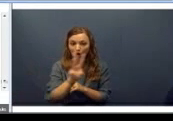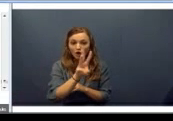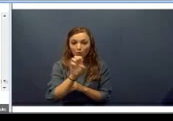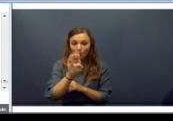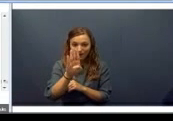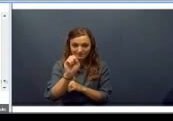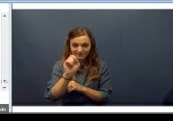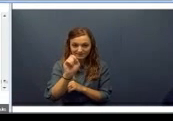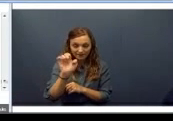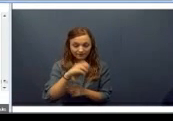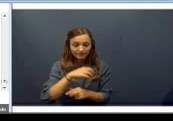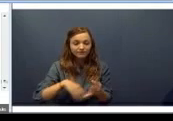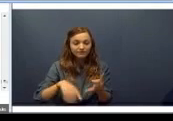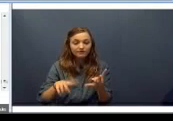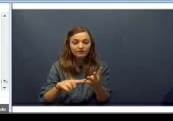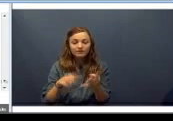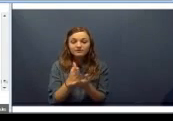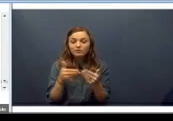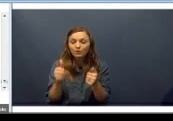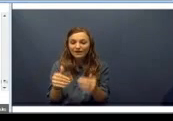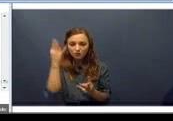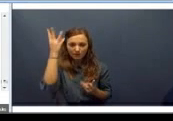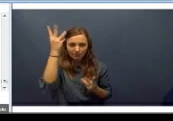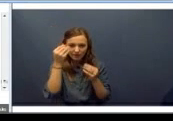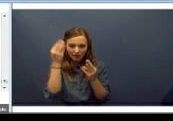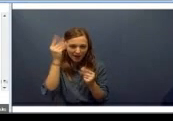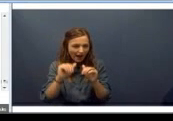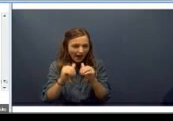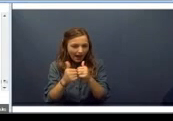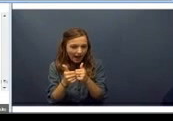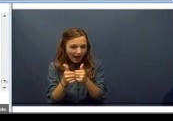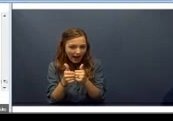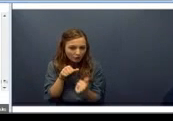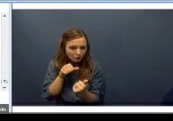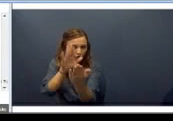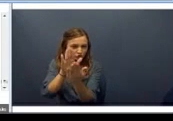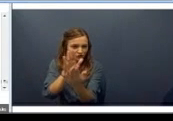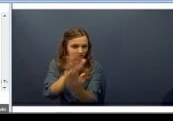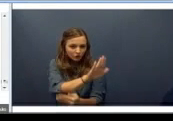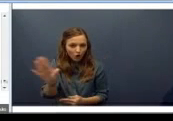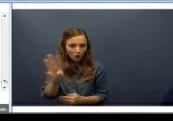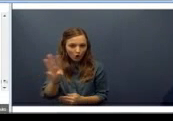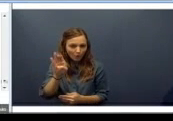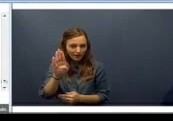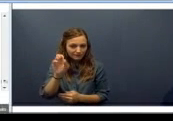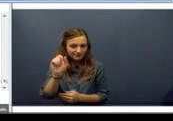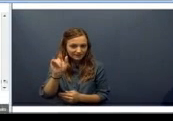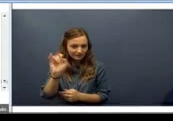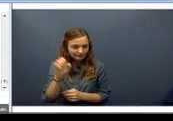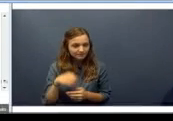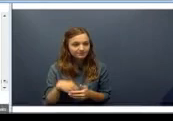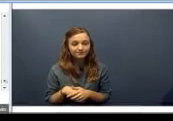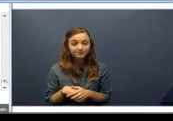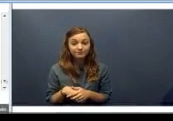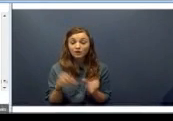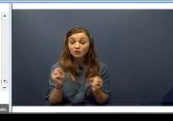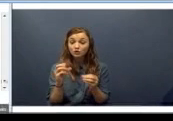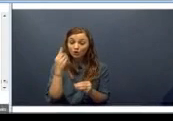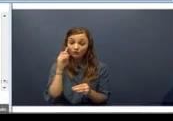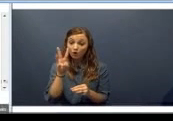to access your content, and then some ways to think about, how do you approach this for your own site.